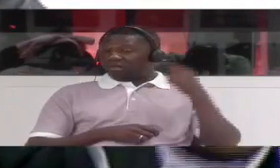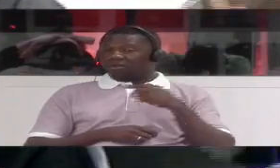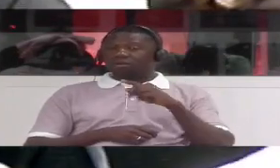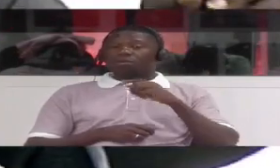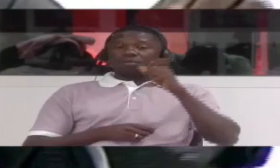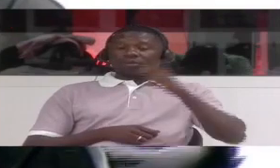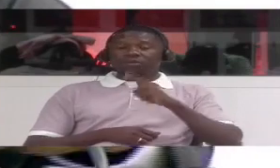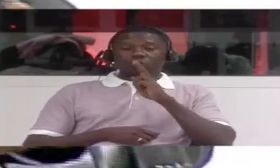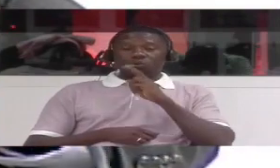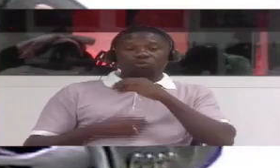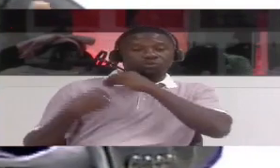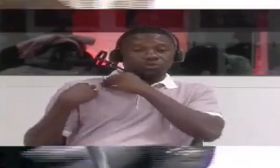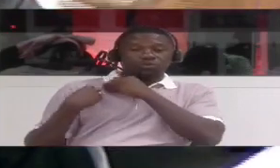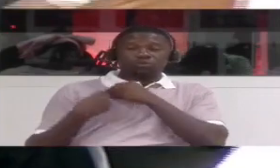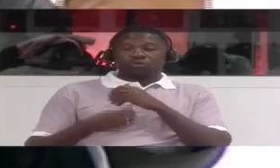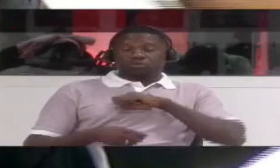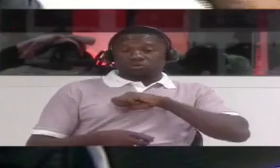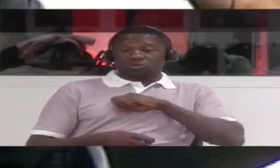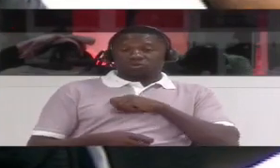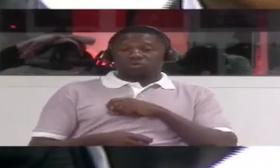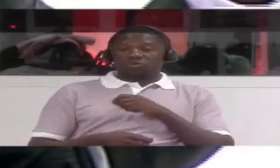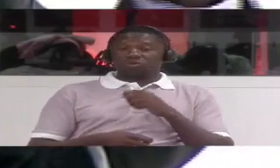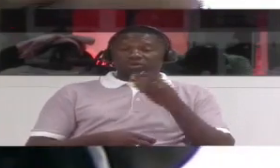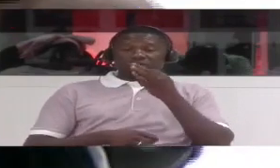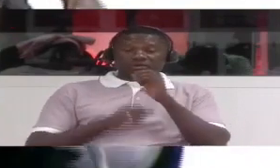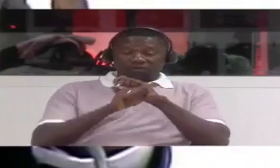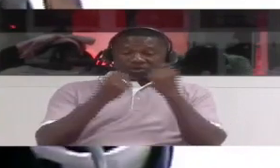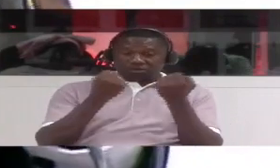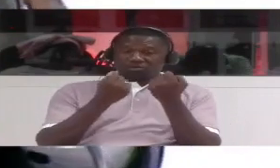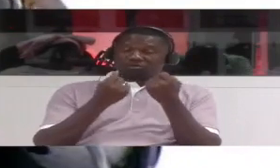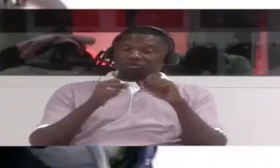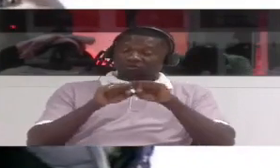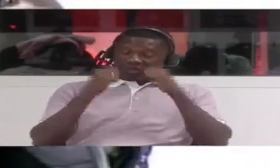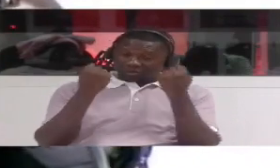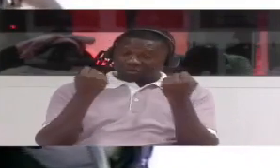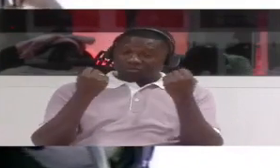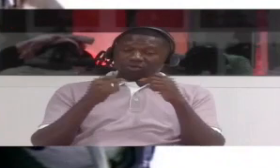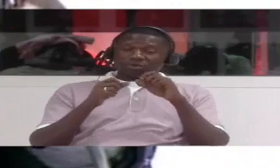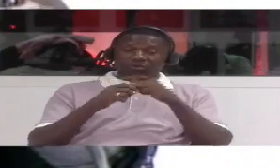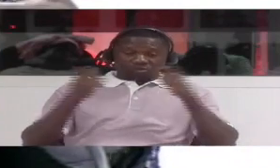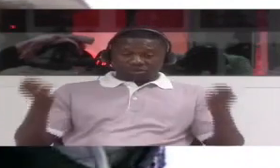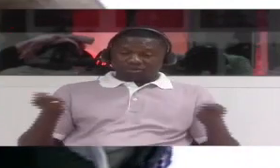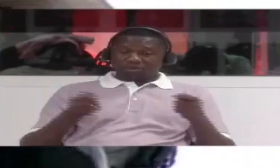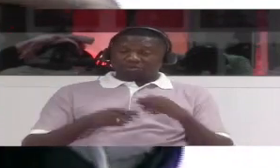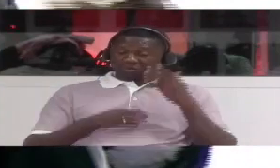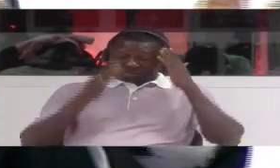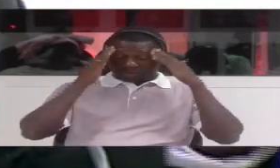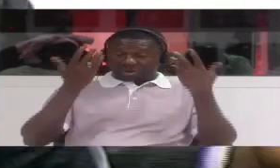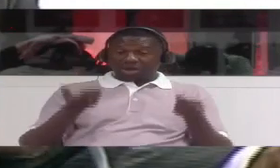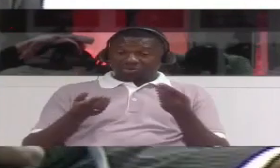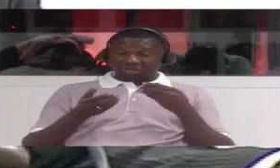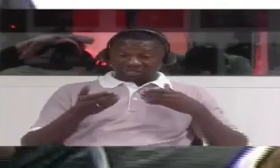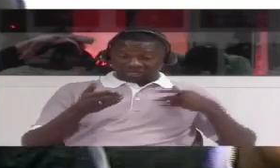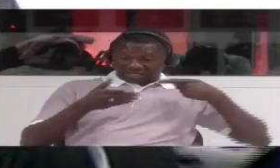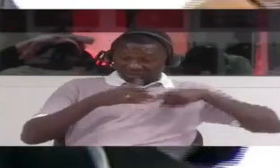owns freedom newspaper on how nak lañ duggé ci compte am email am I don't know how do they able to penetrate